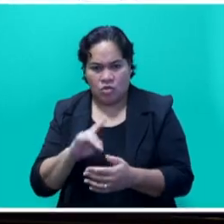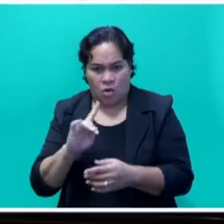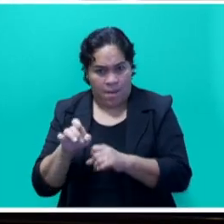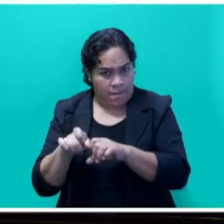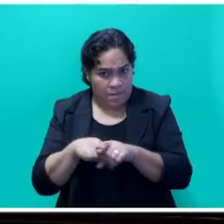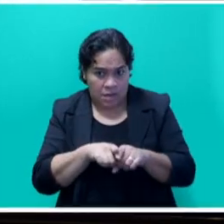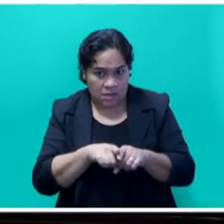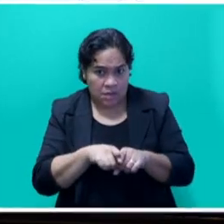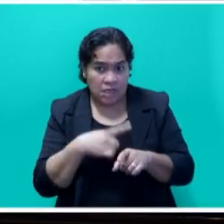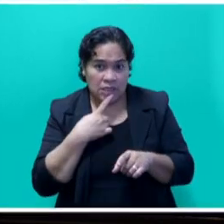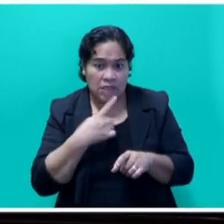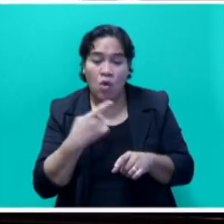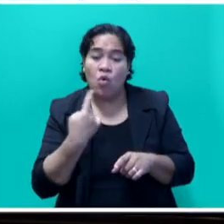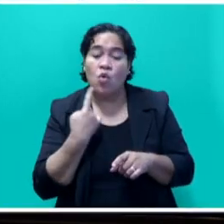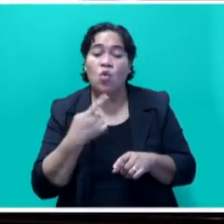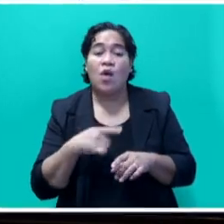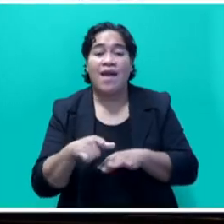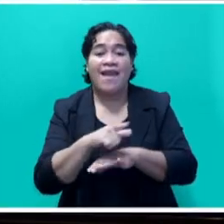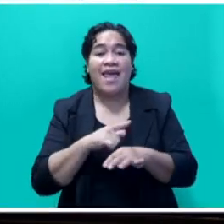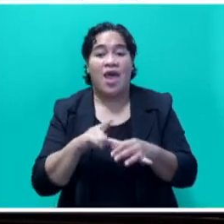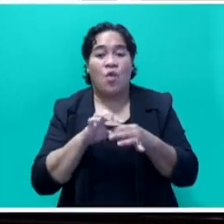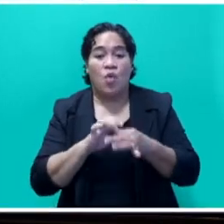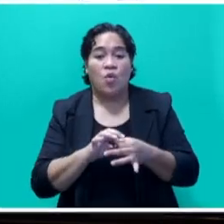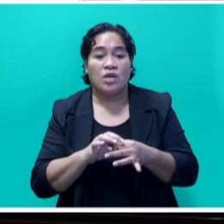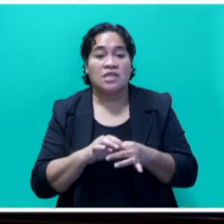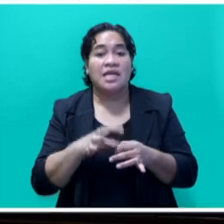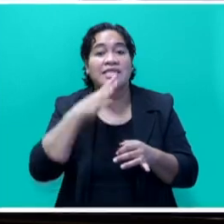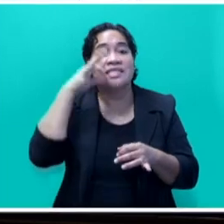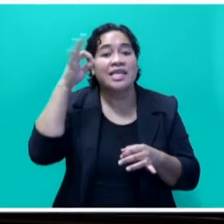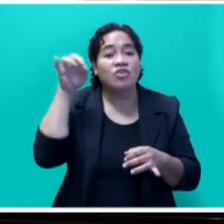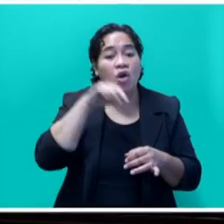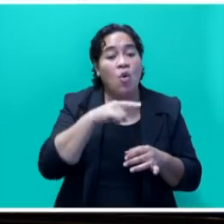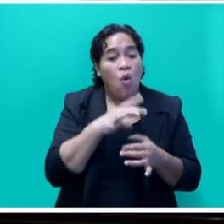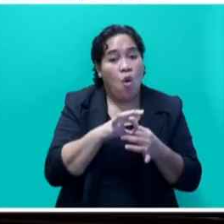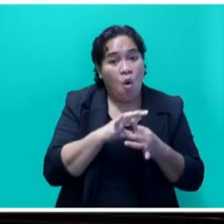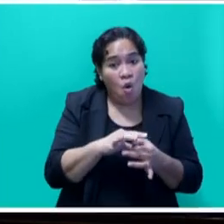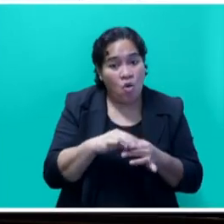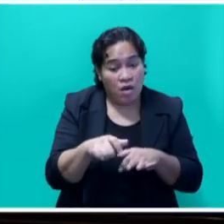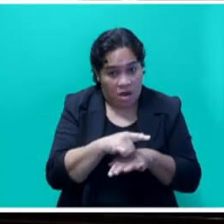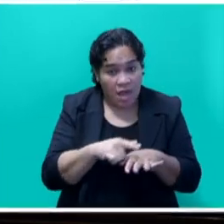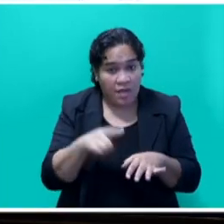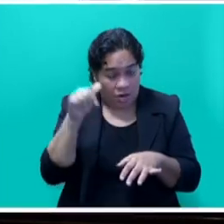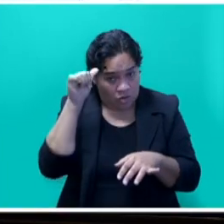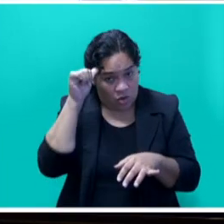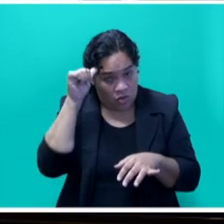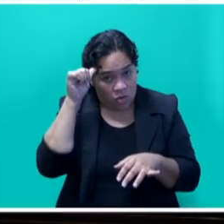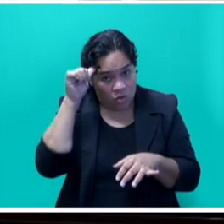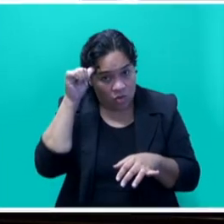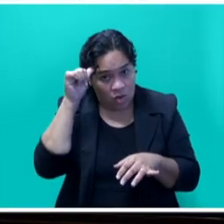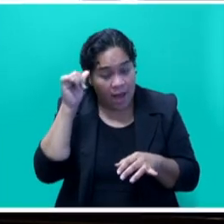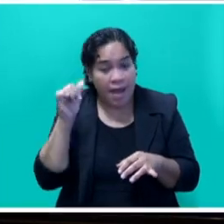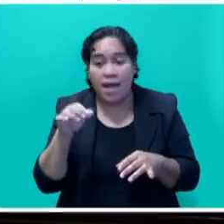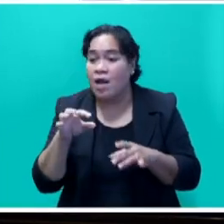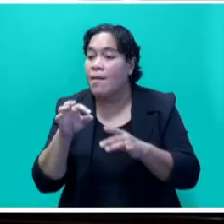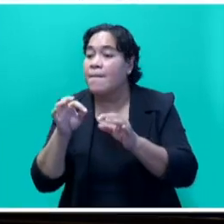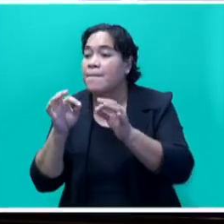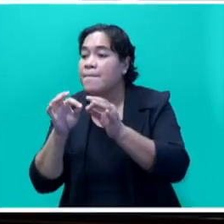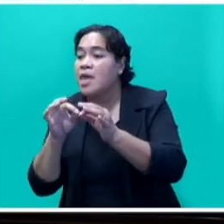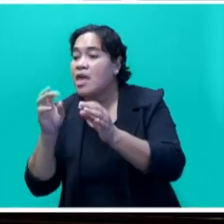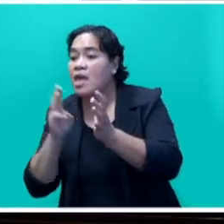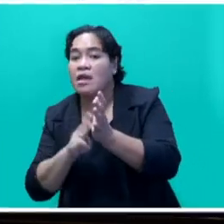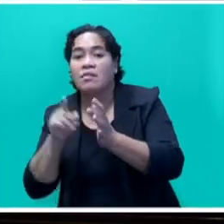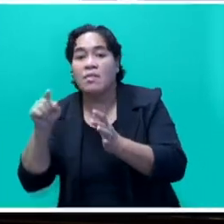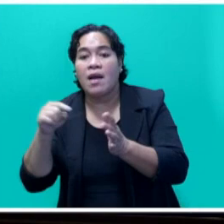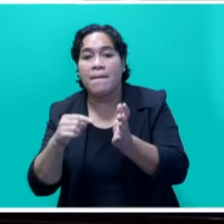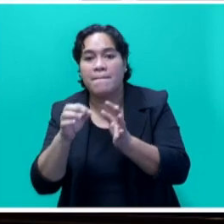the landowners from, for example, in Singatoka or Nandi who own the land, they know exactly what B and Patel and Sons, which mortgagee they